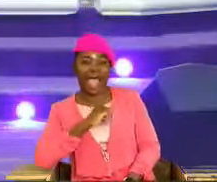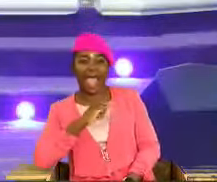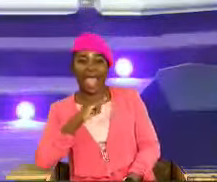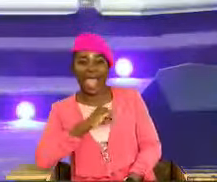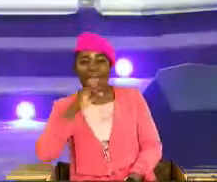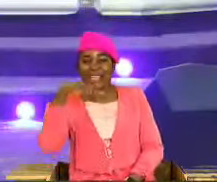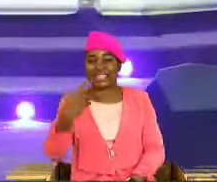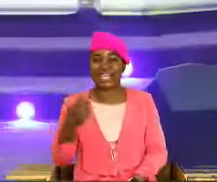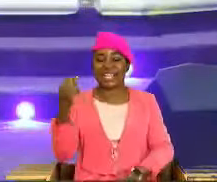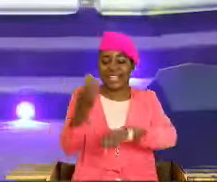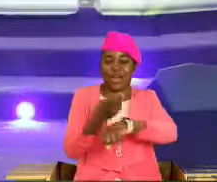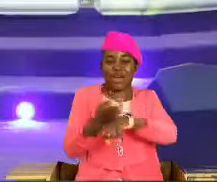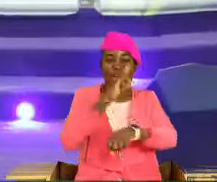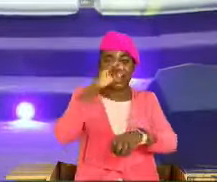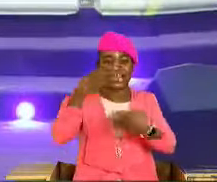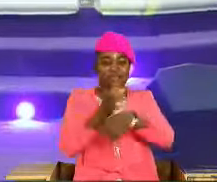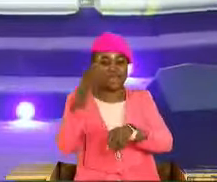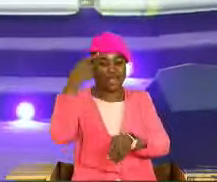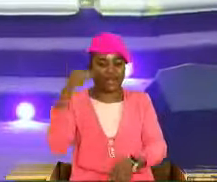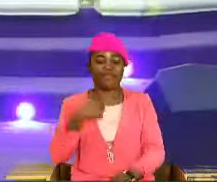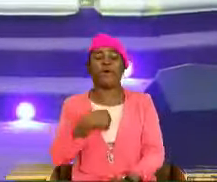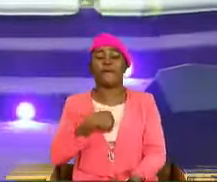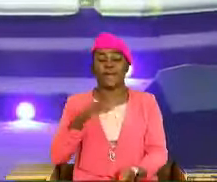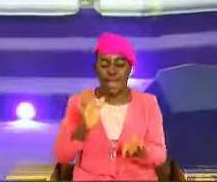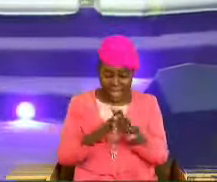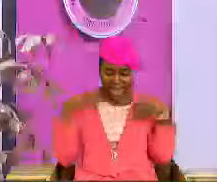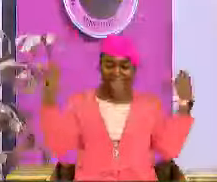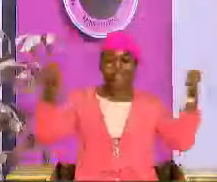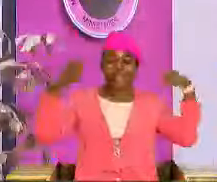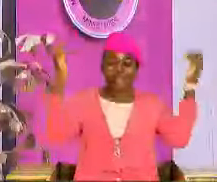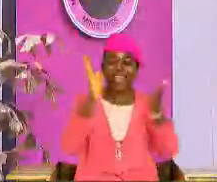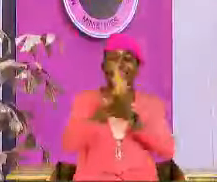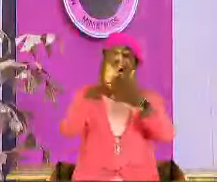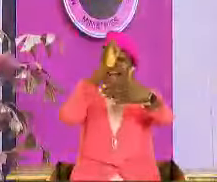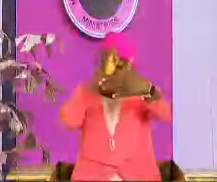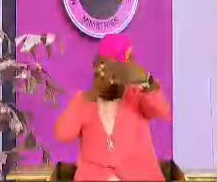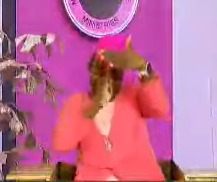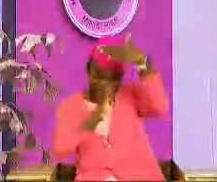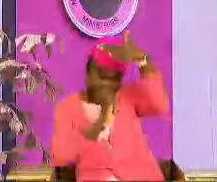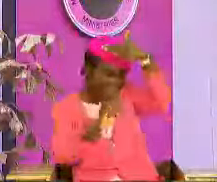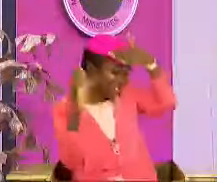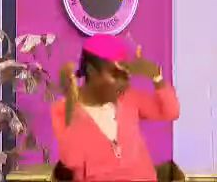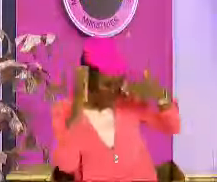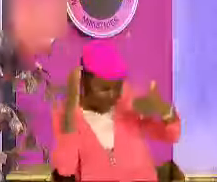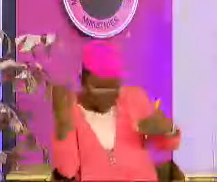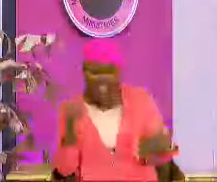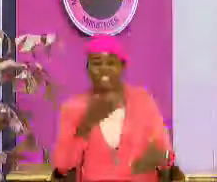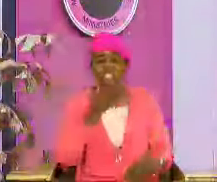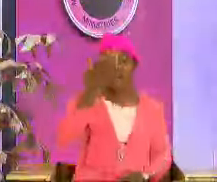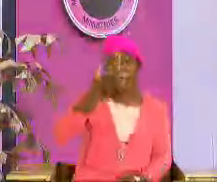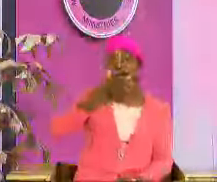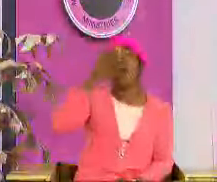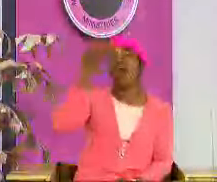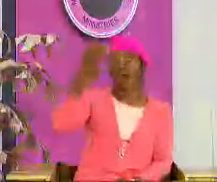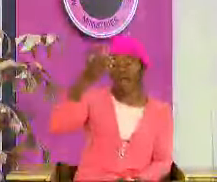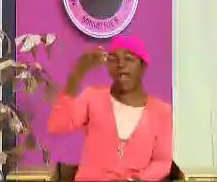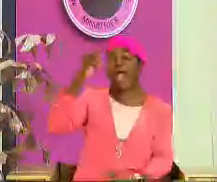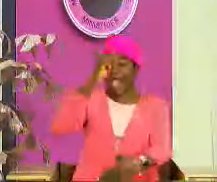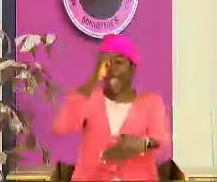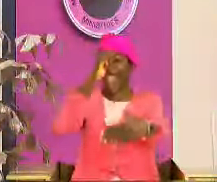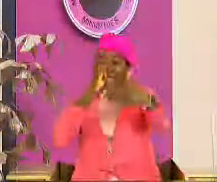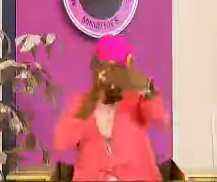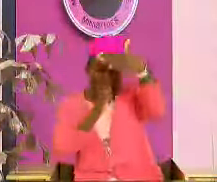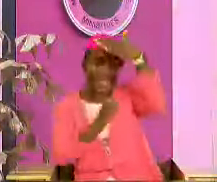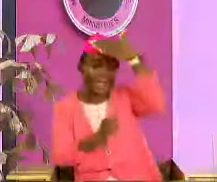me Hallelujah El a shout shout shout Elijah Rock